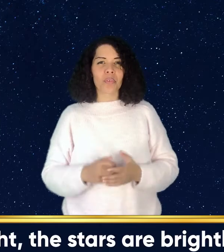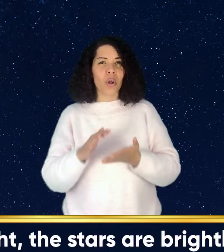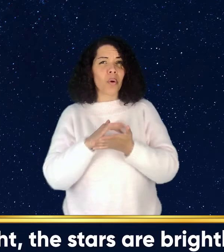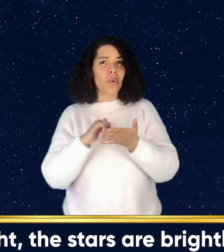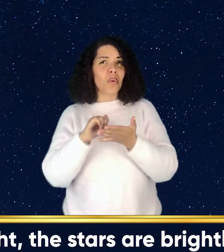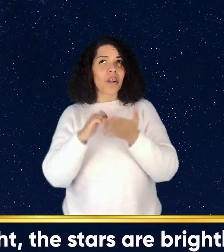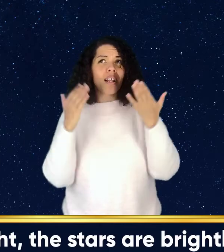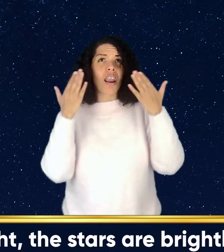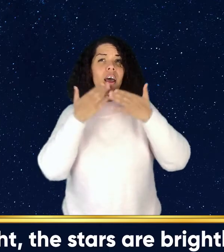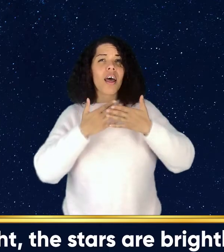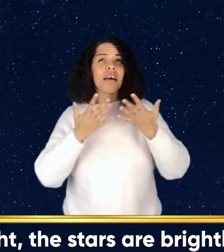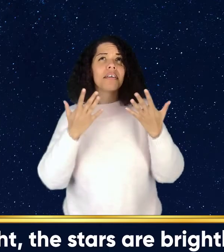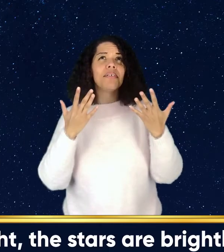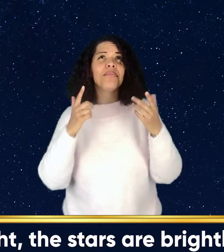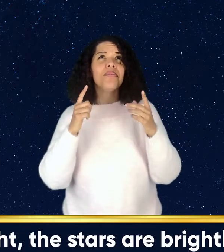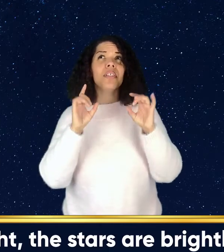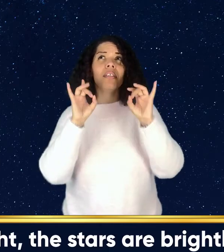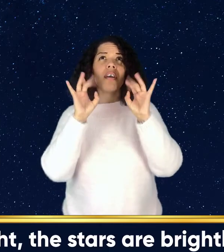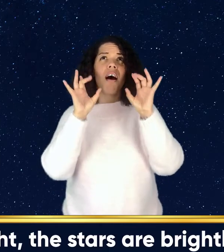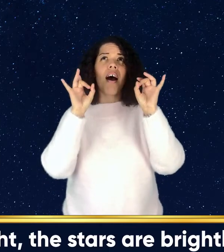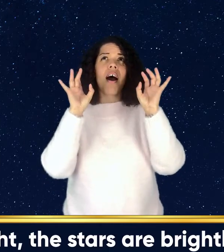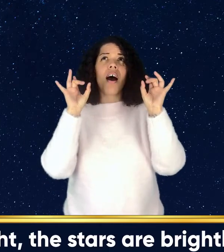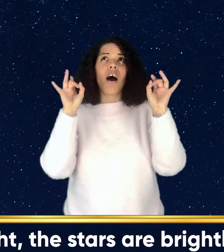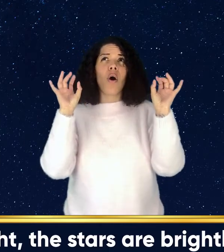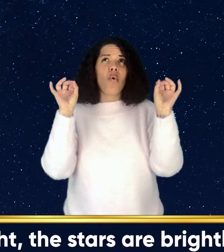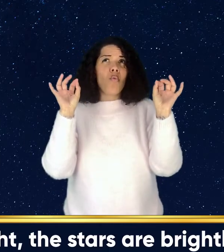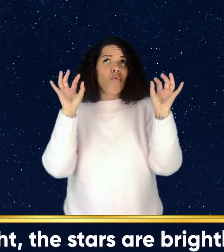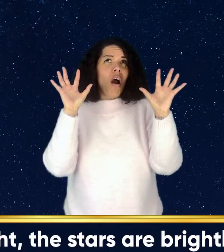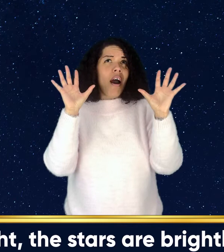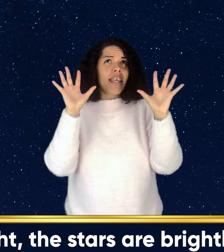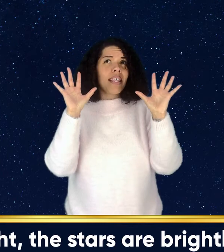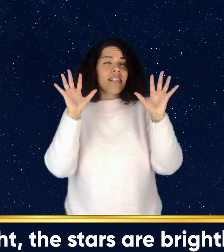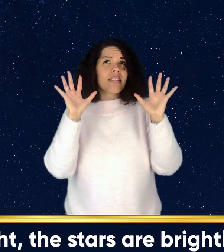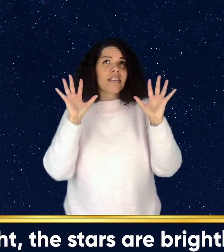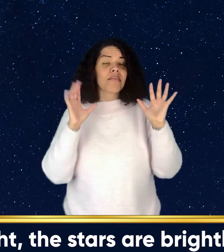O holy night, the stars are brightly